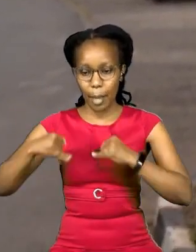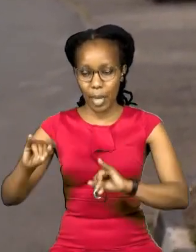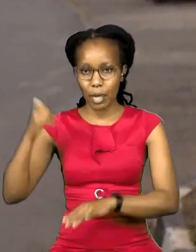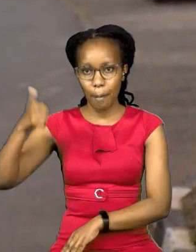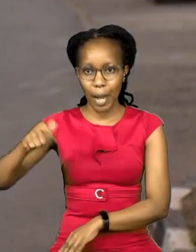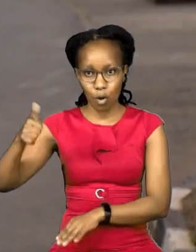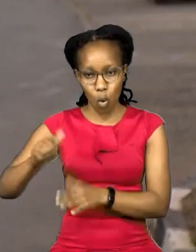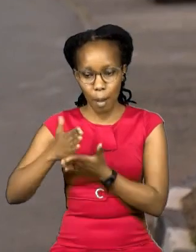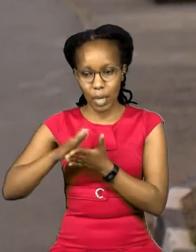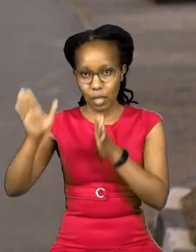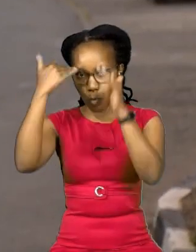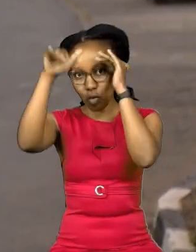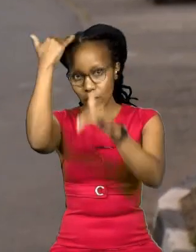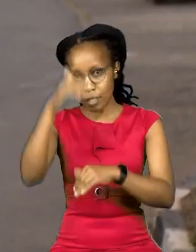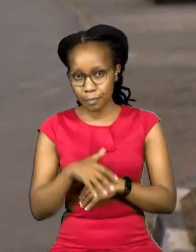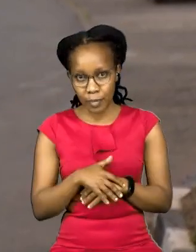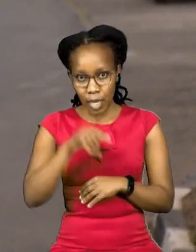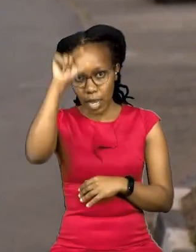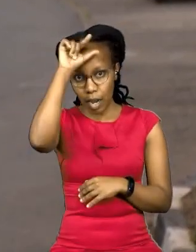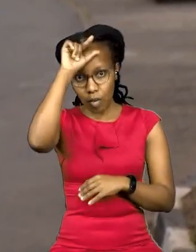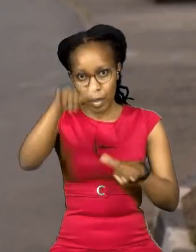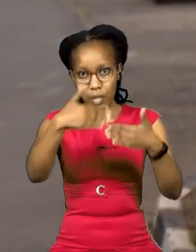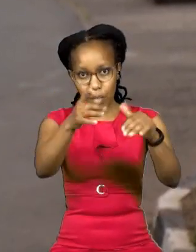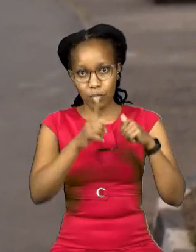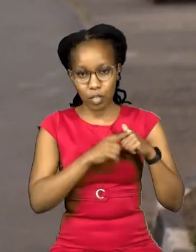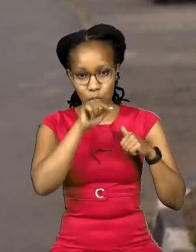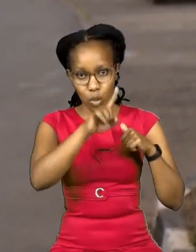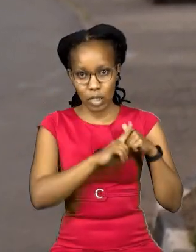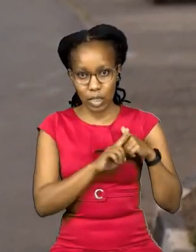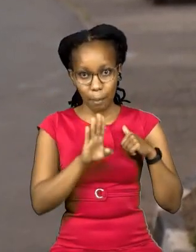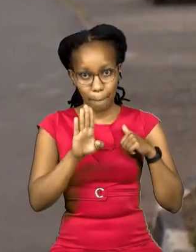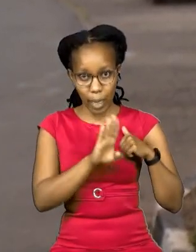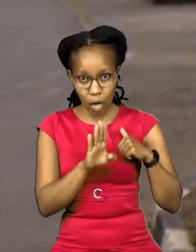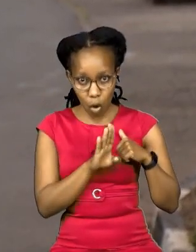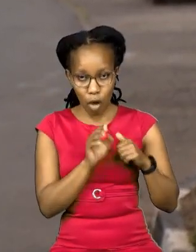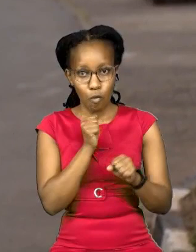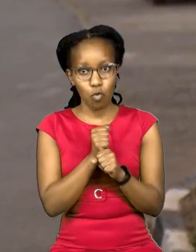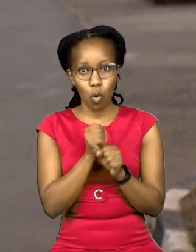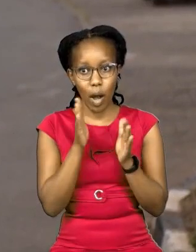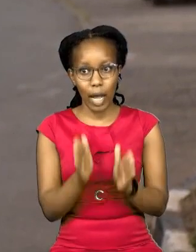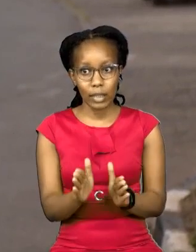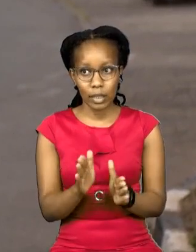some universities despite the government releasing 6.6 billion Kenyan shillings for the workers.